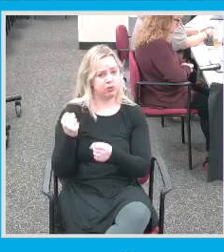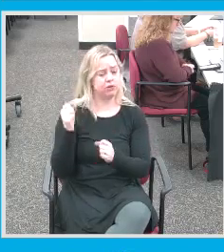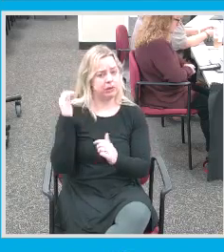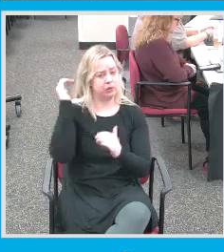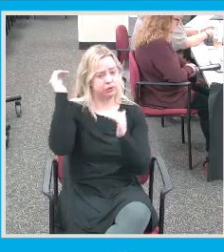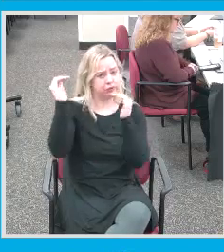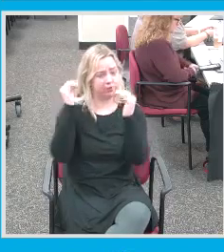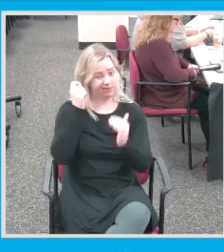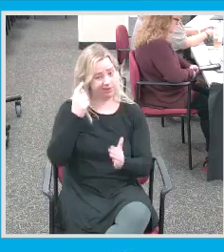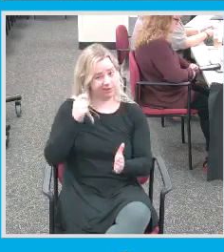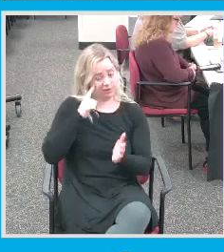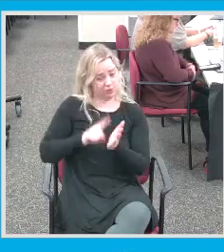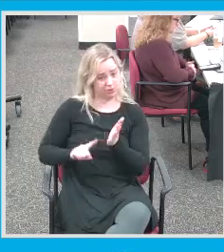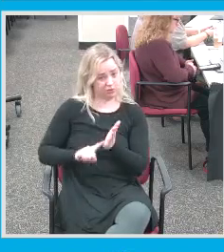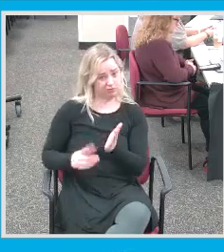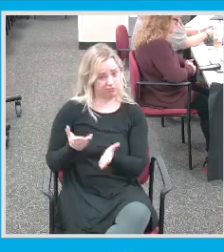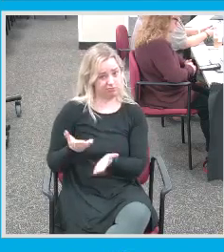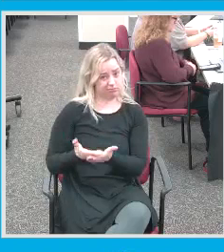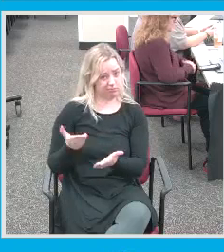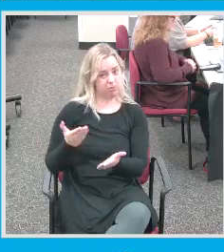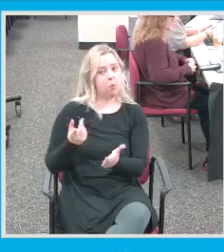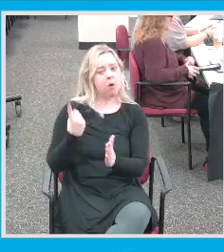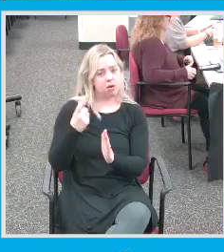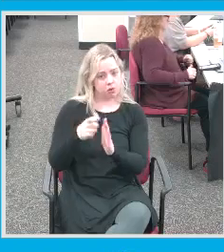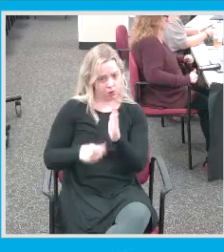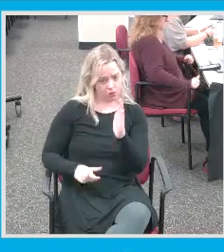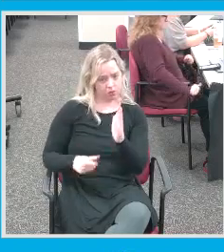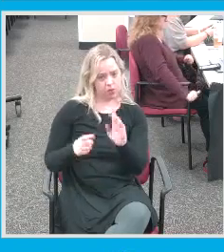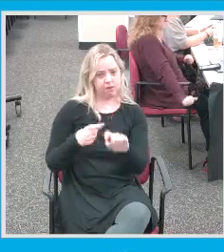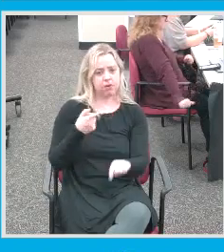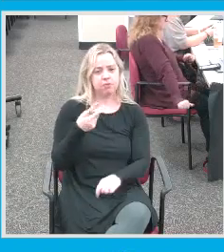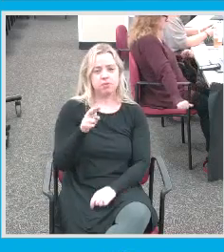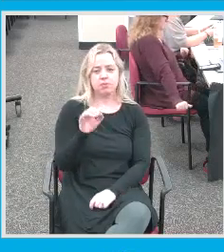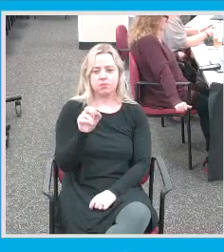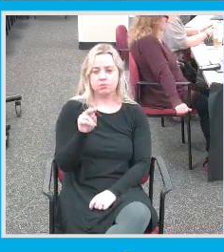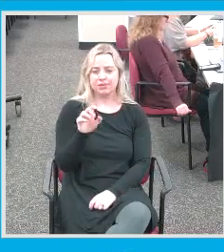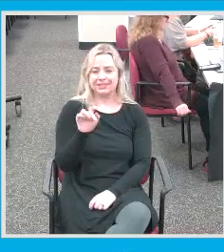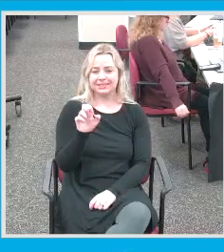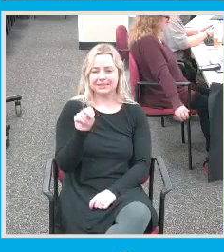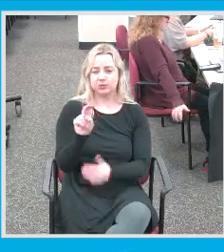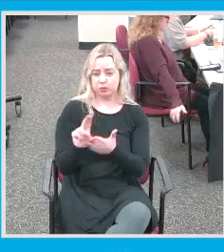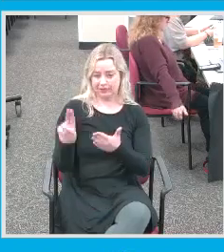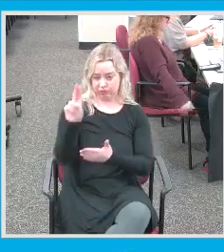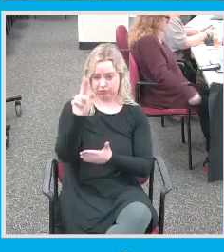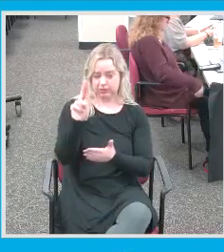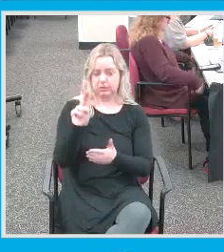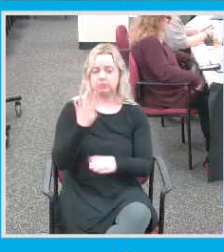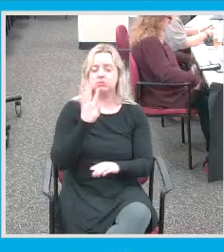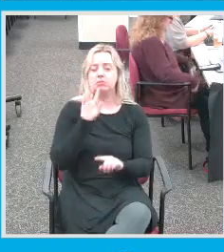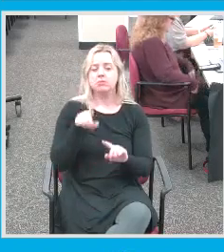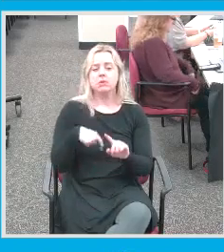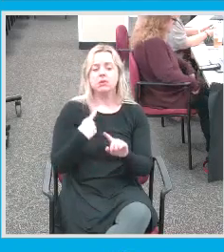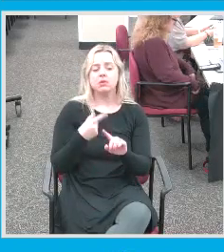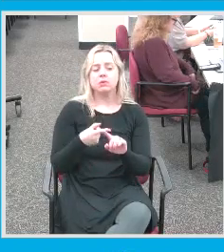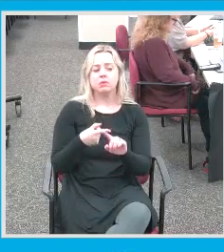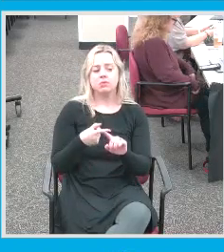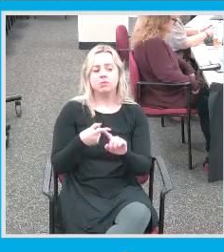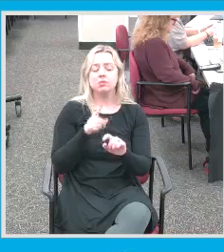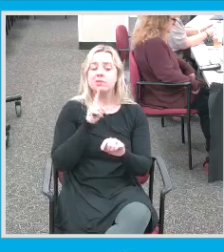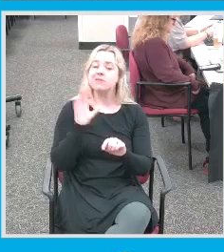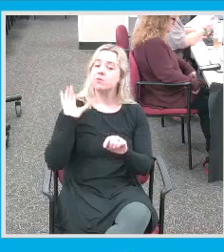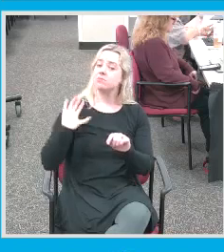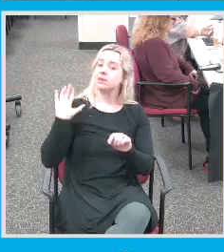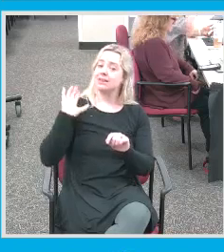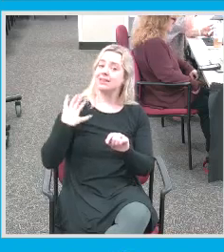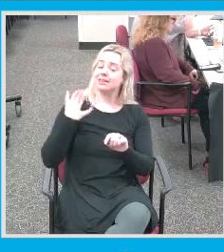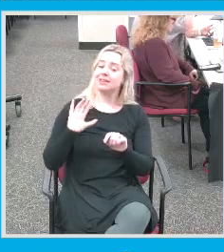Research shows, there's actually an article from Princeton University, which I can get to you, and it talks about how formerly it was